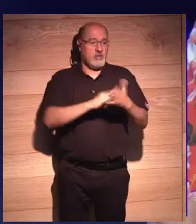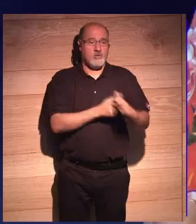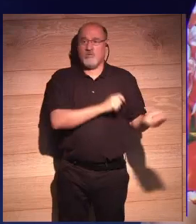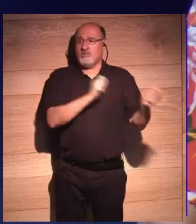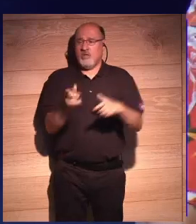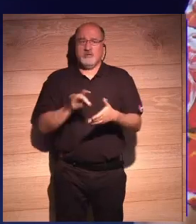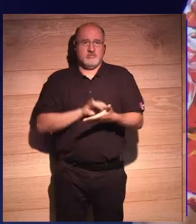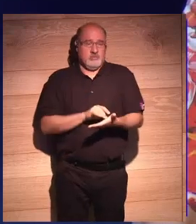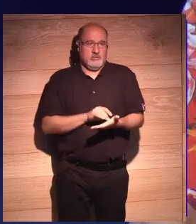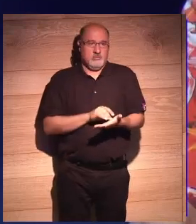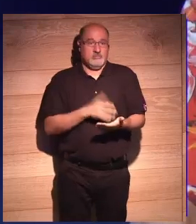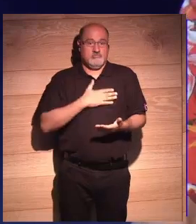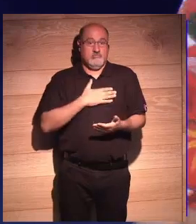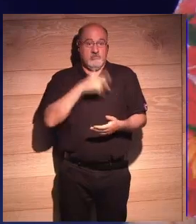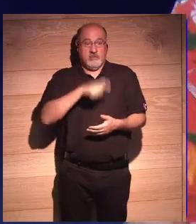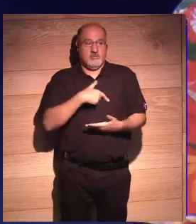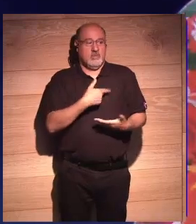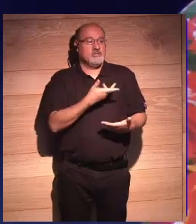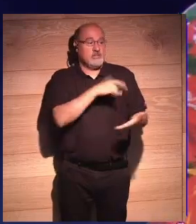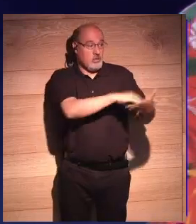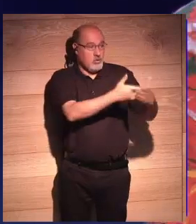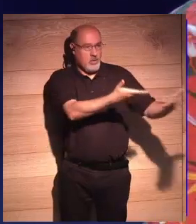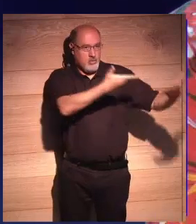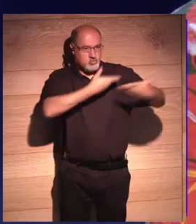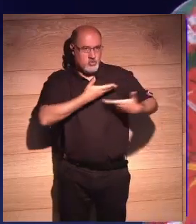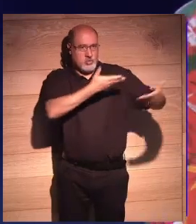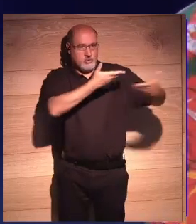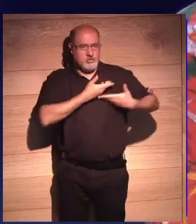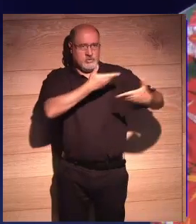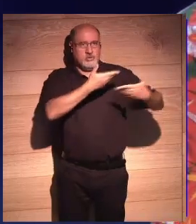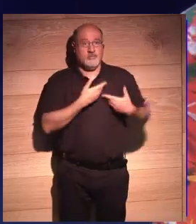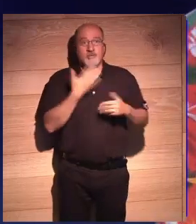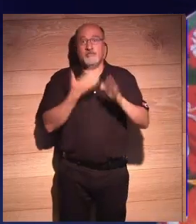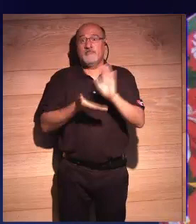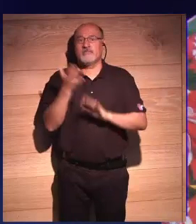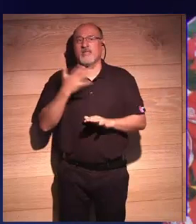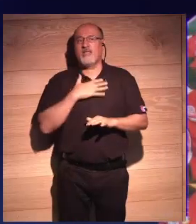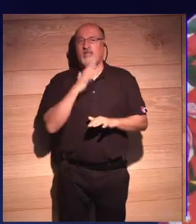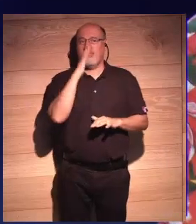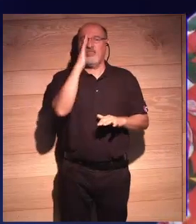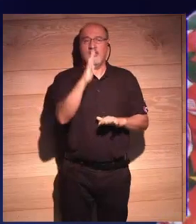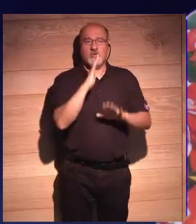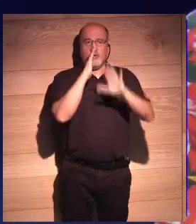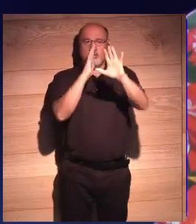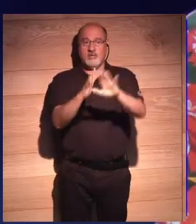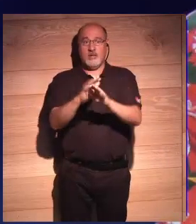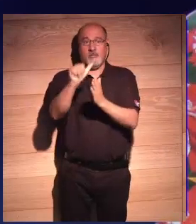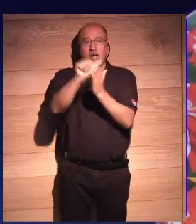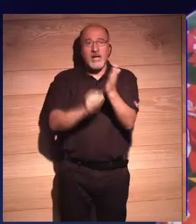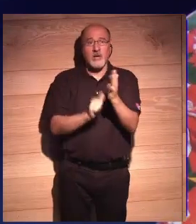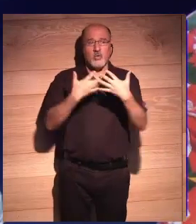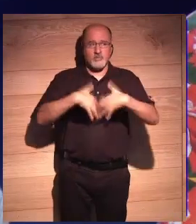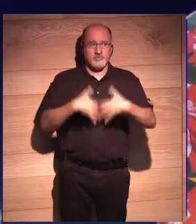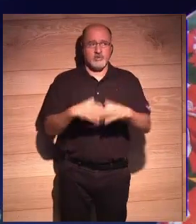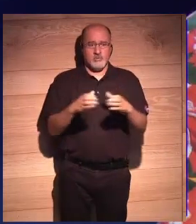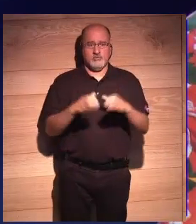service, to be helpful for people. So answering your question, I would speak about 5 years, 10 years time, and I would see